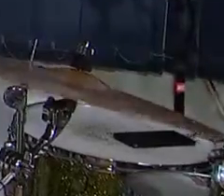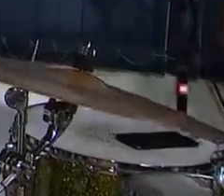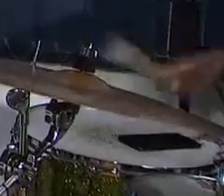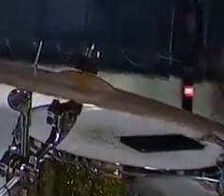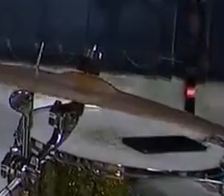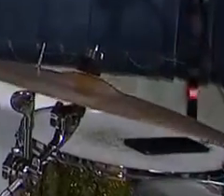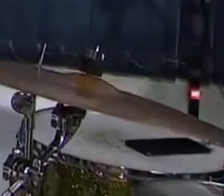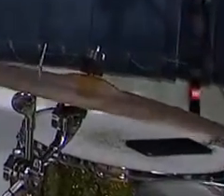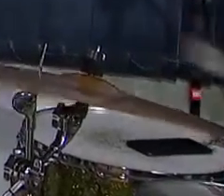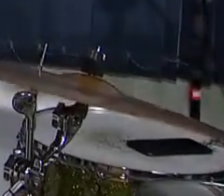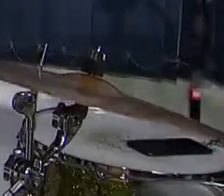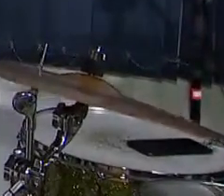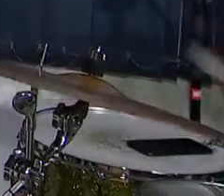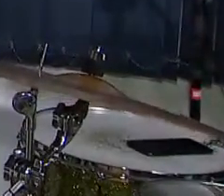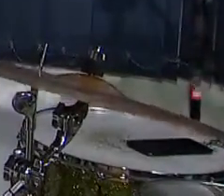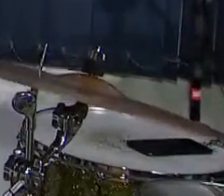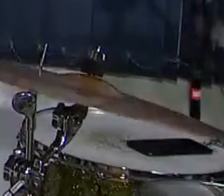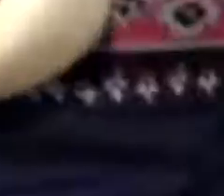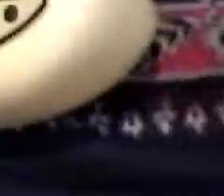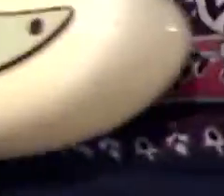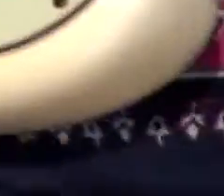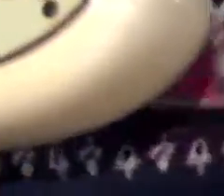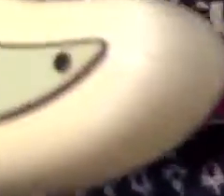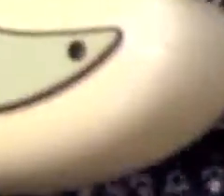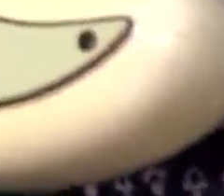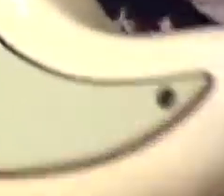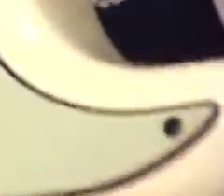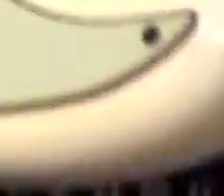purple rain, purple rain.